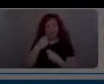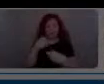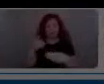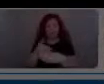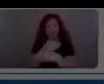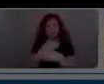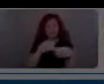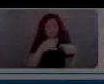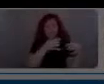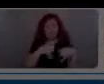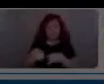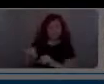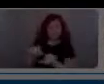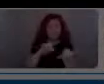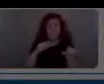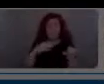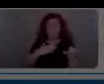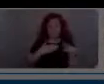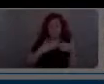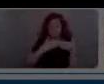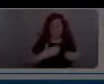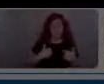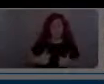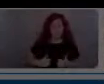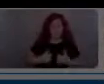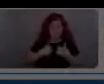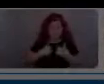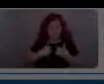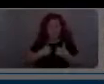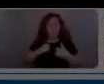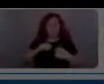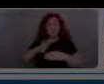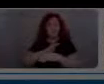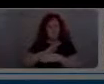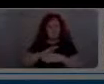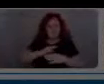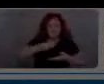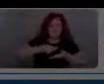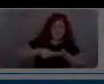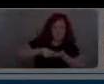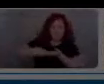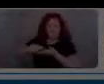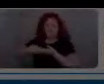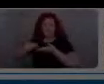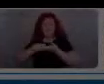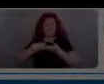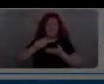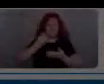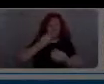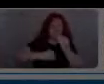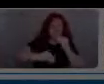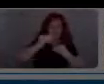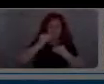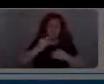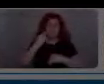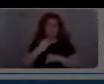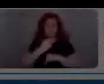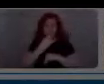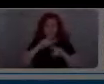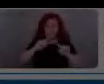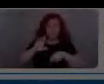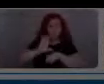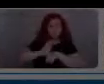where my neighbors and i live do business shop dining go to church and participate in community